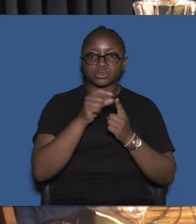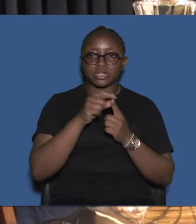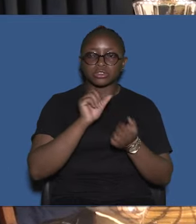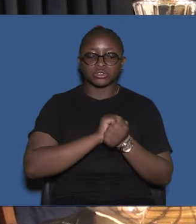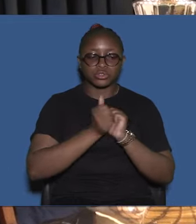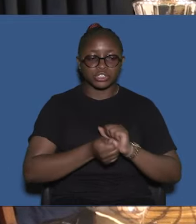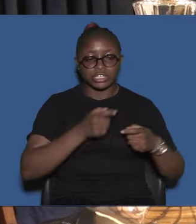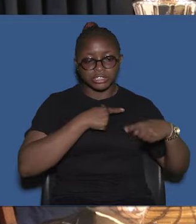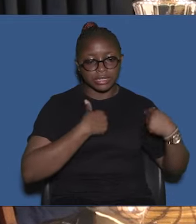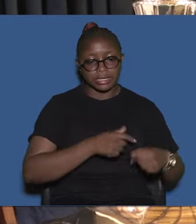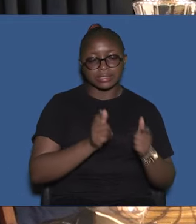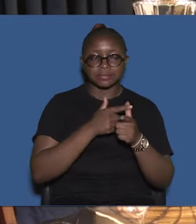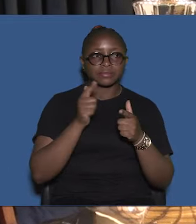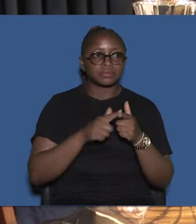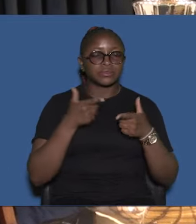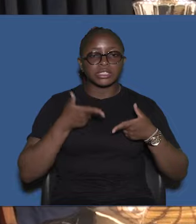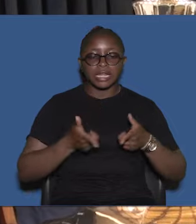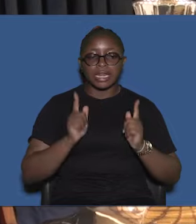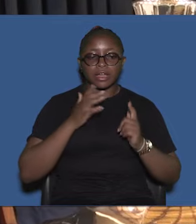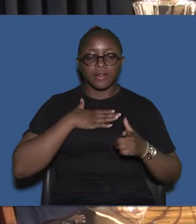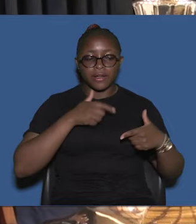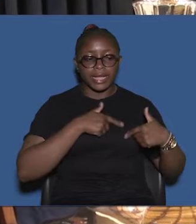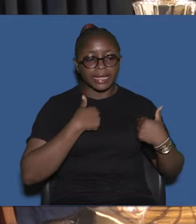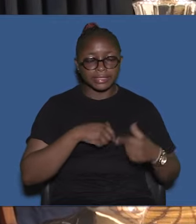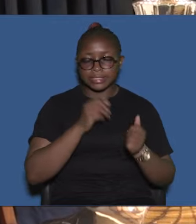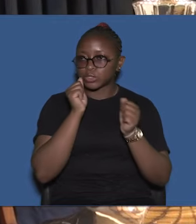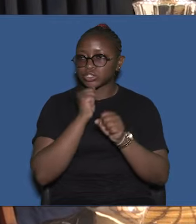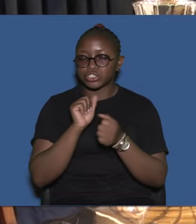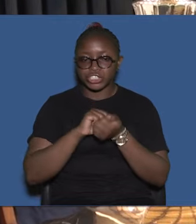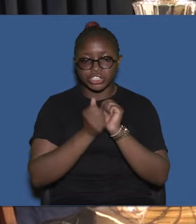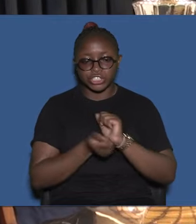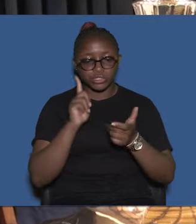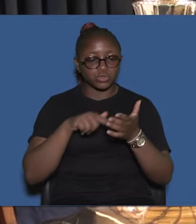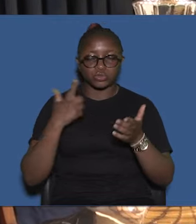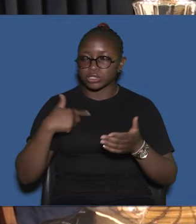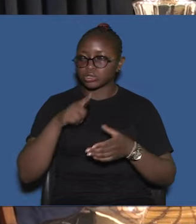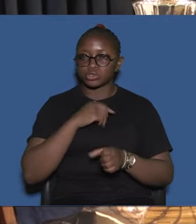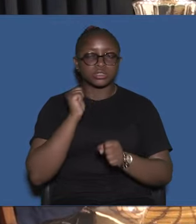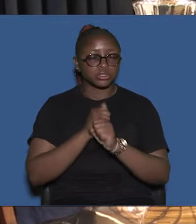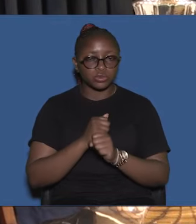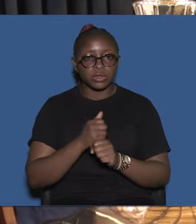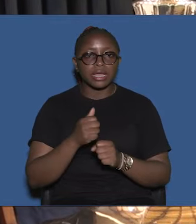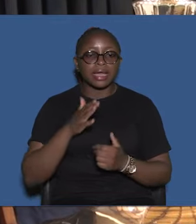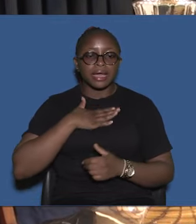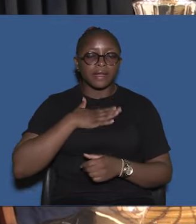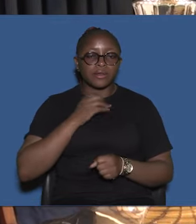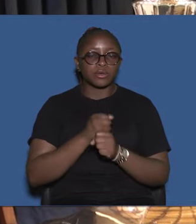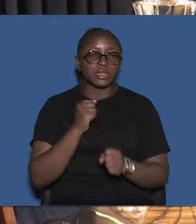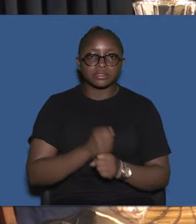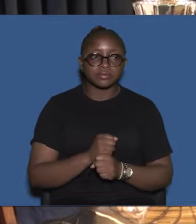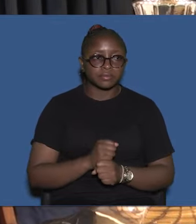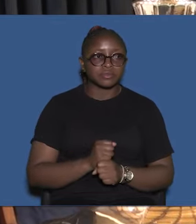heart to change what we do, to change our works. In that, so a combination of work